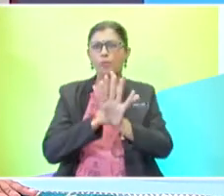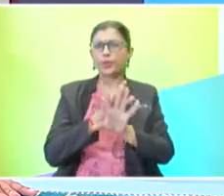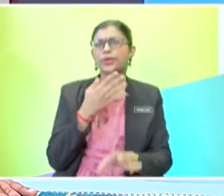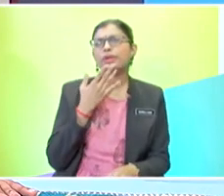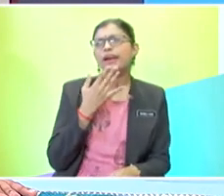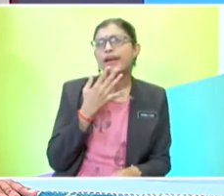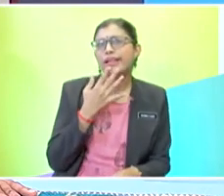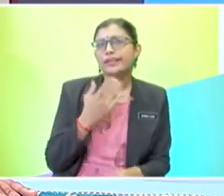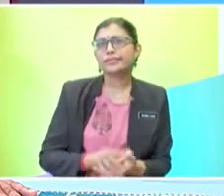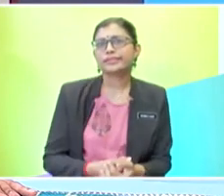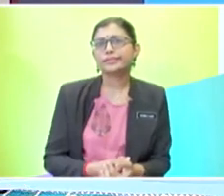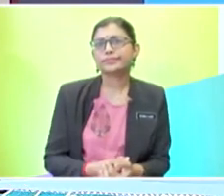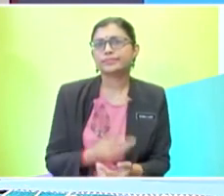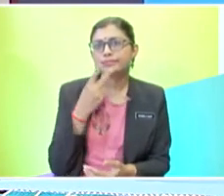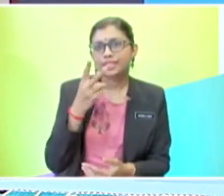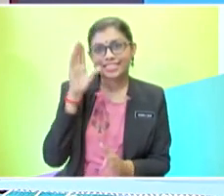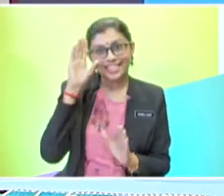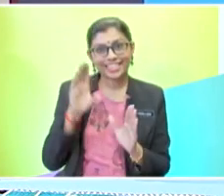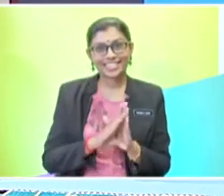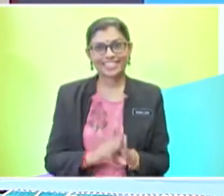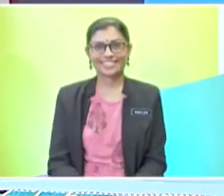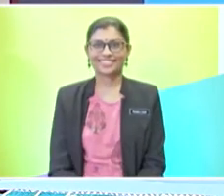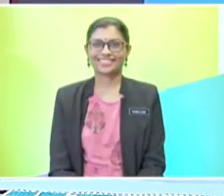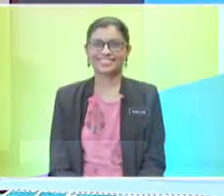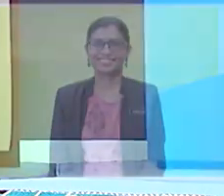our teachers? Well, let's have a look at their profile.